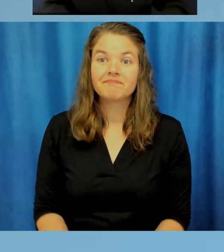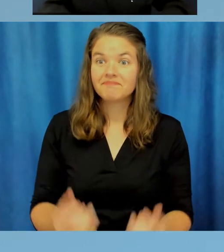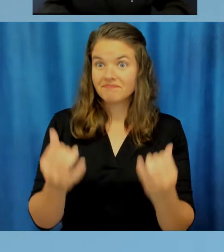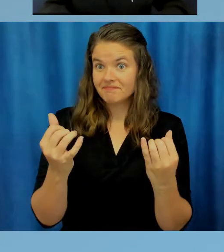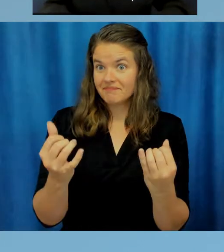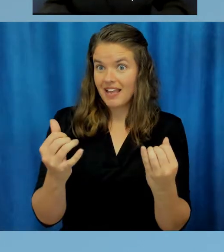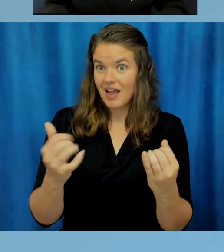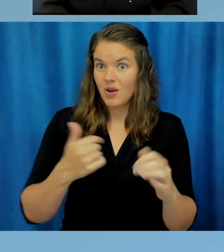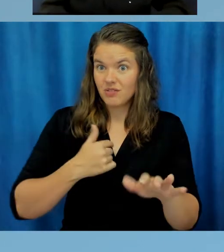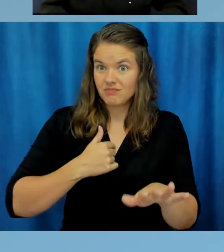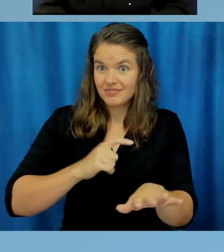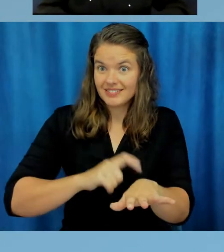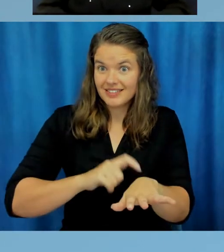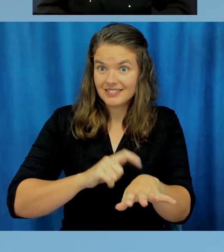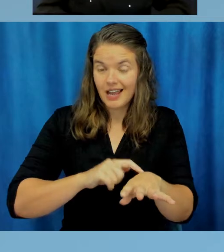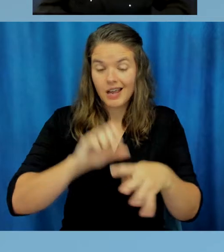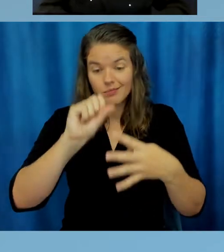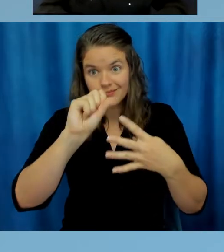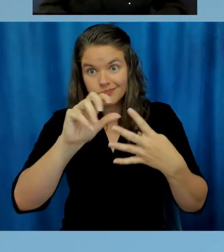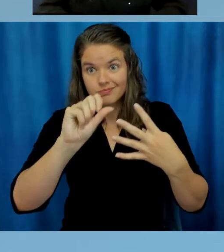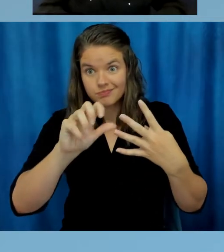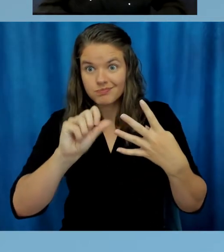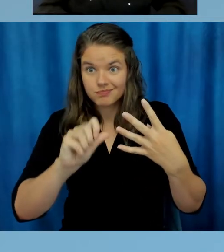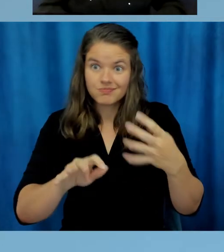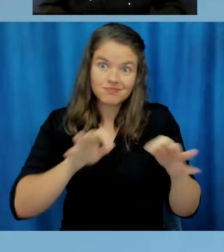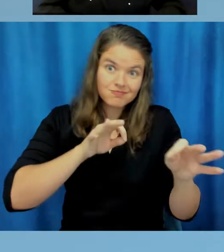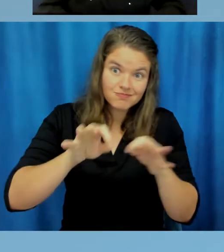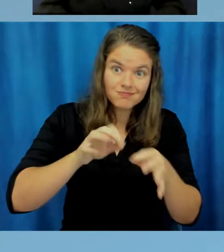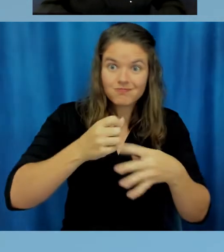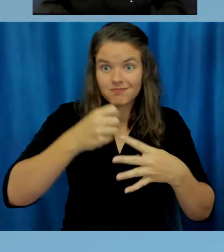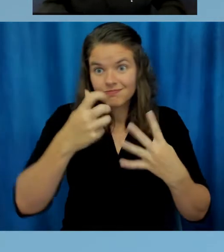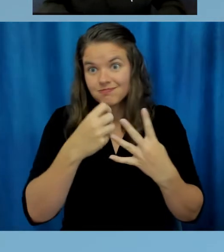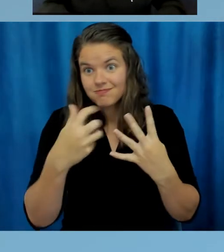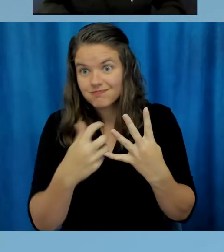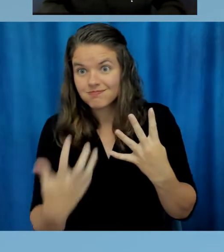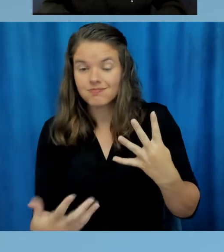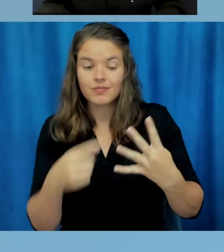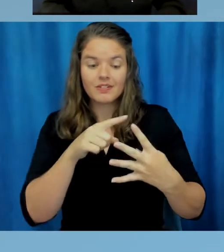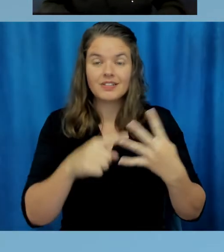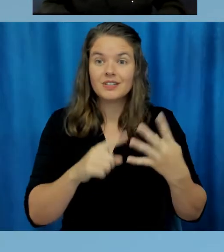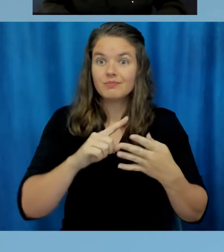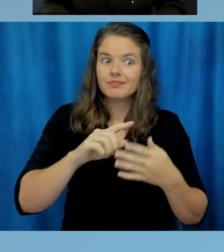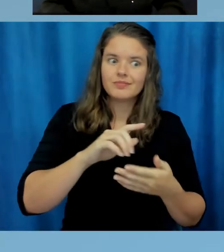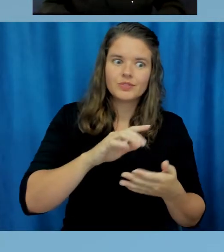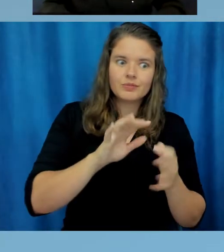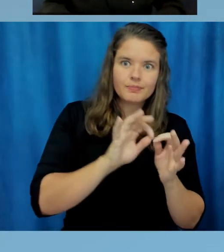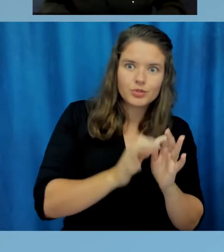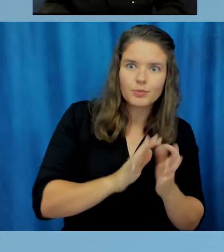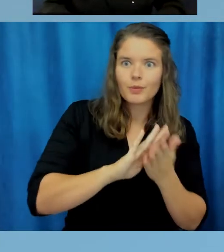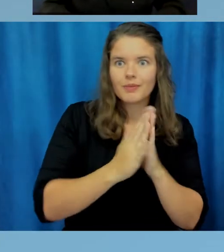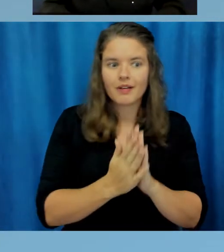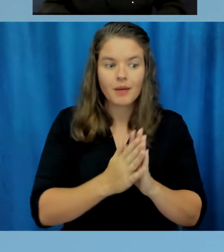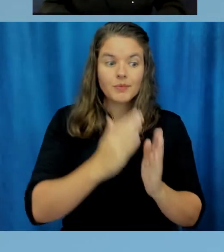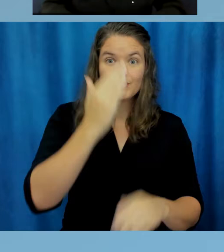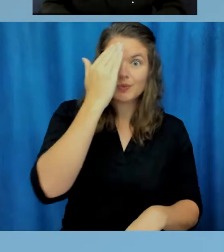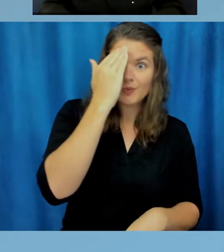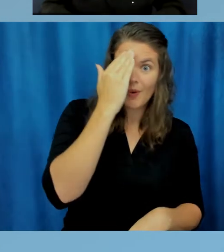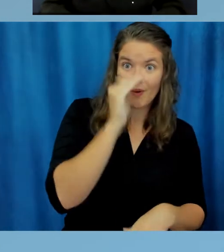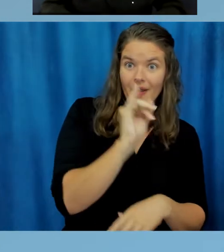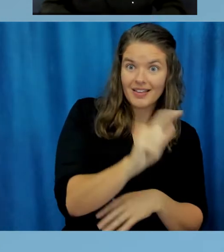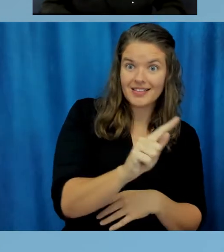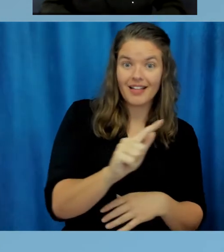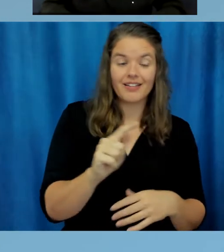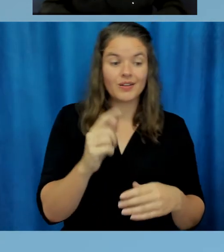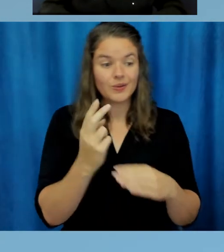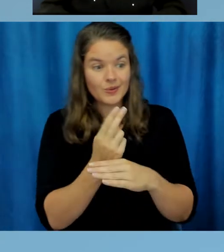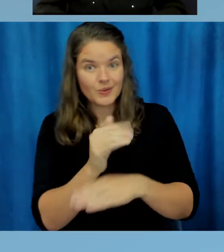Now that I've taken the time to tell you about what it takes to become an interpreter, and that learning ASL and knowing ASL is completely